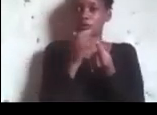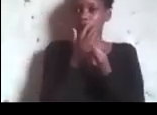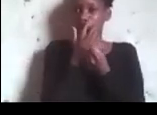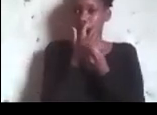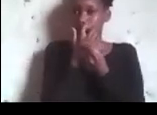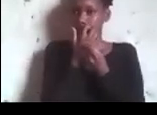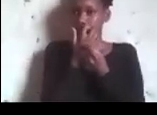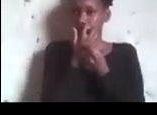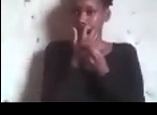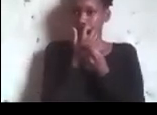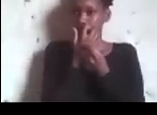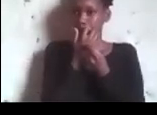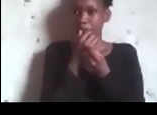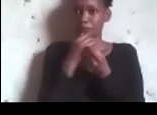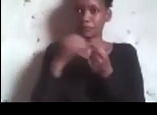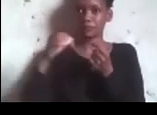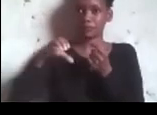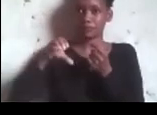section